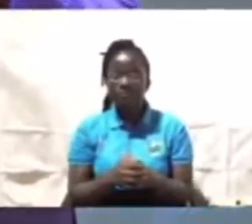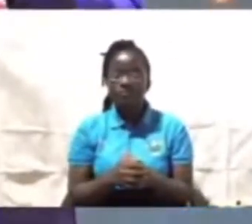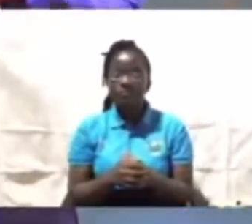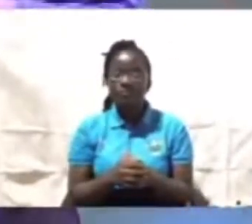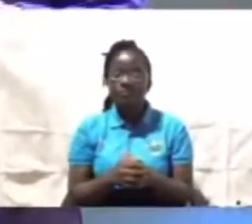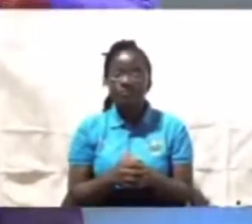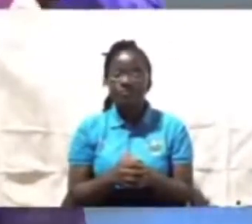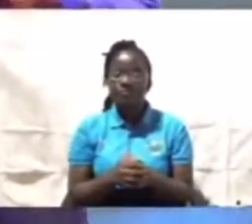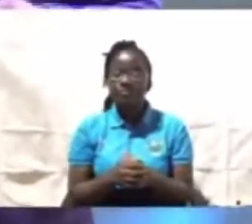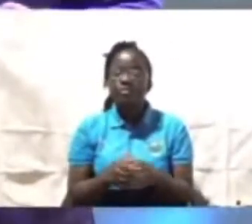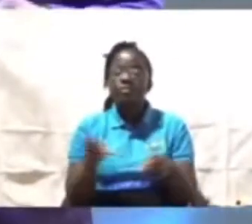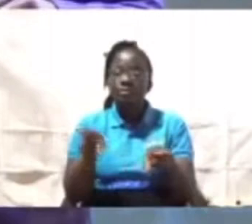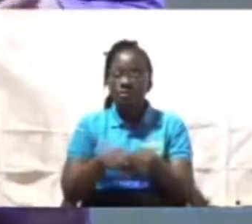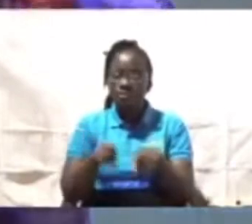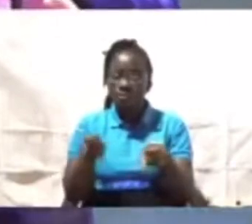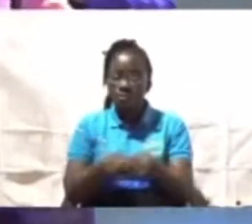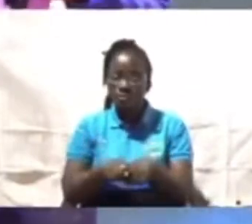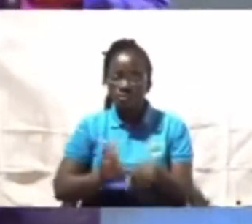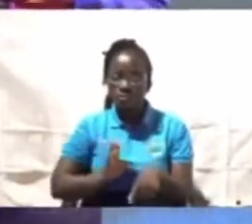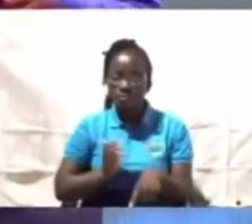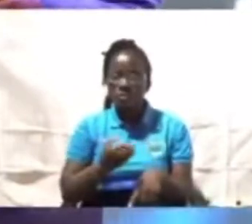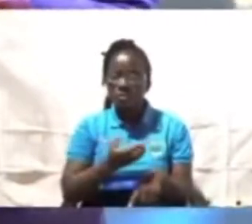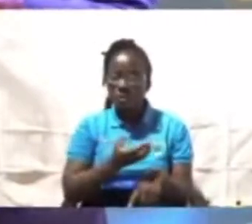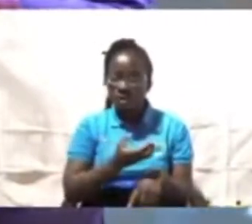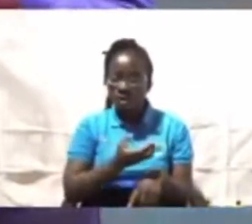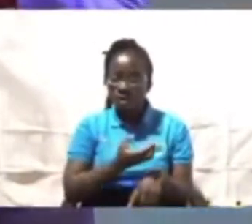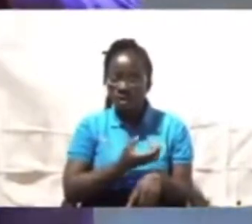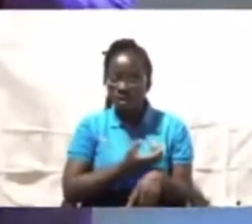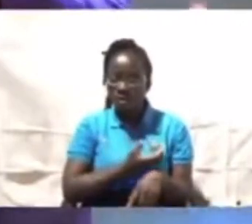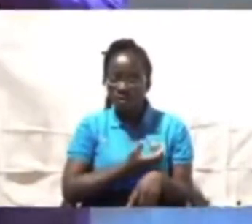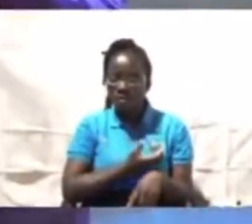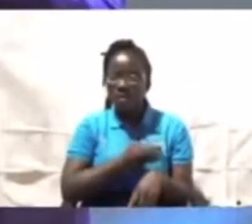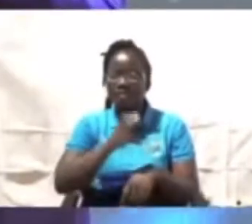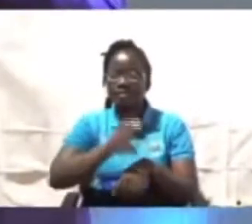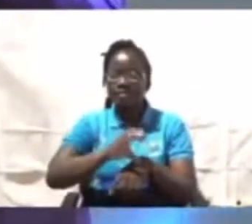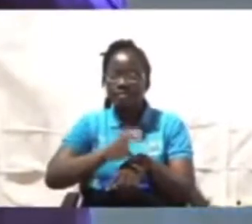Now, I am sorry, Moo, a sorry penny.